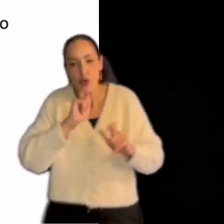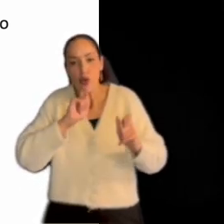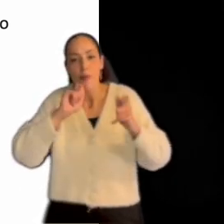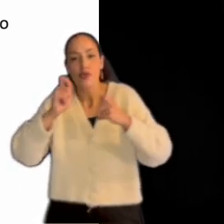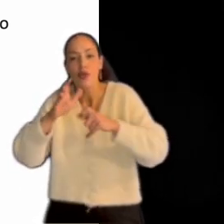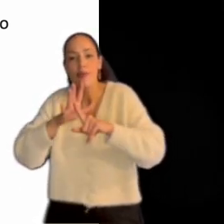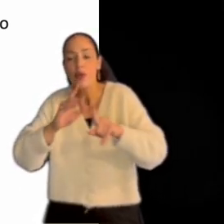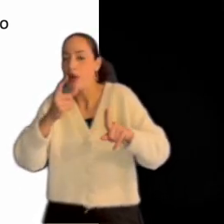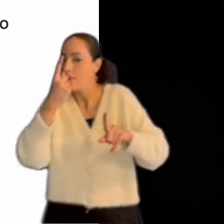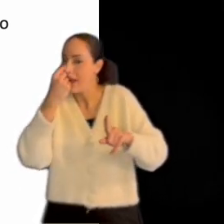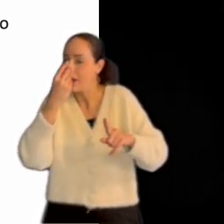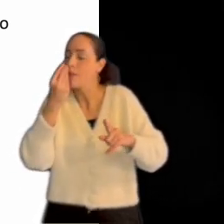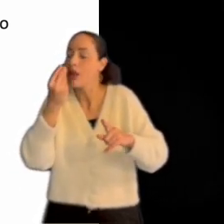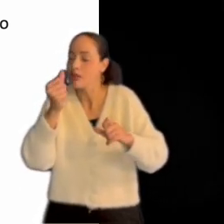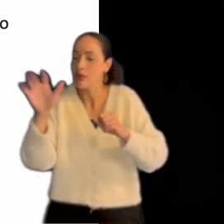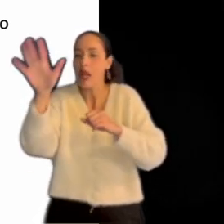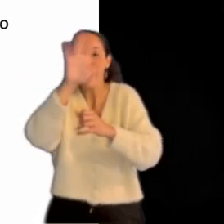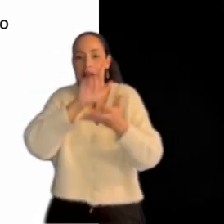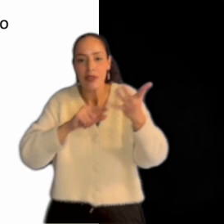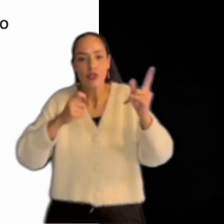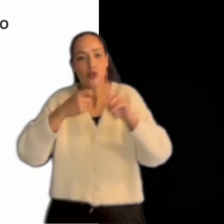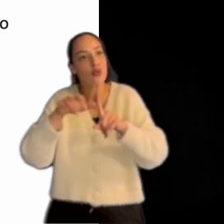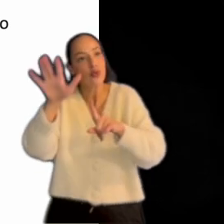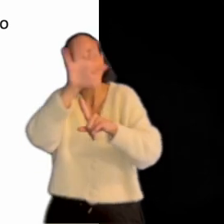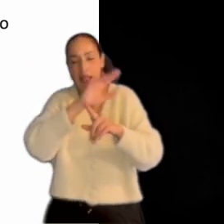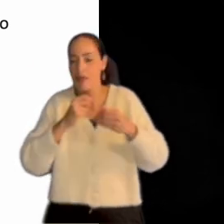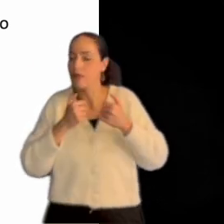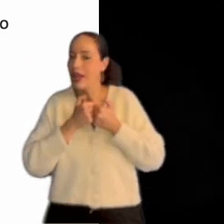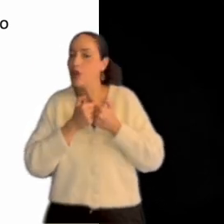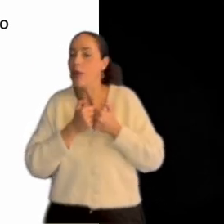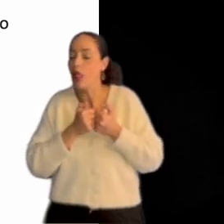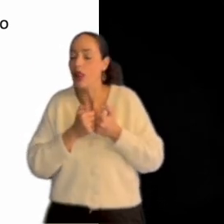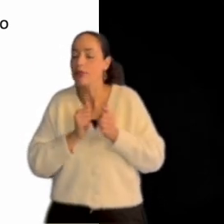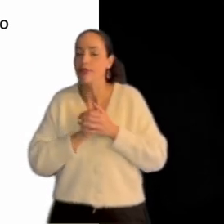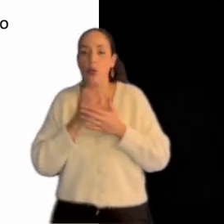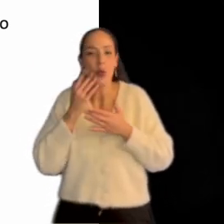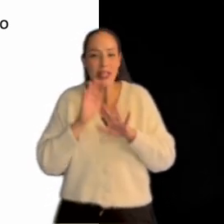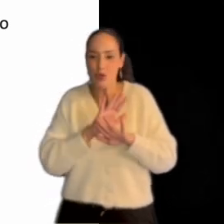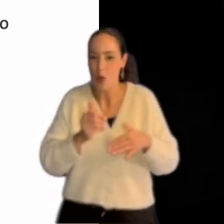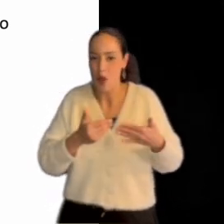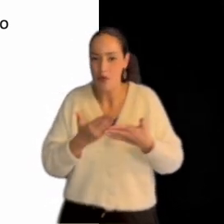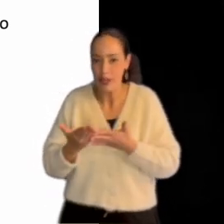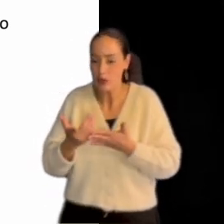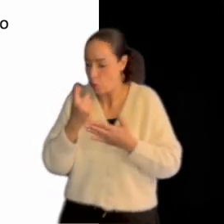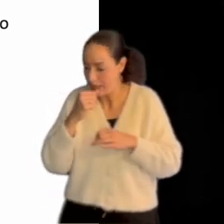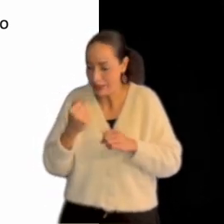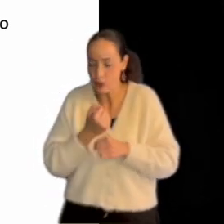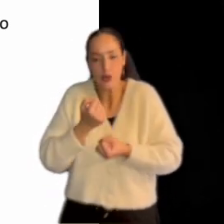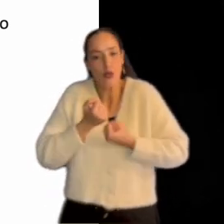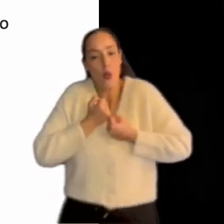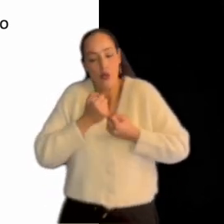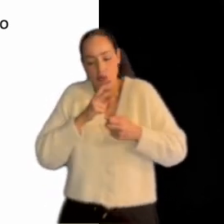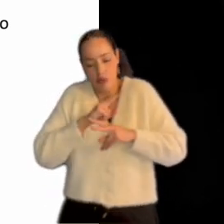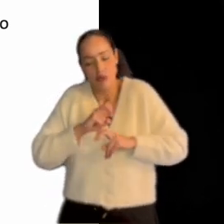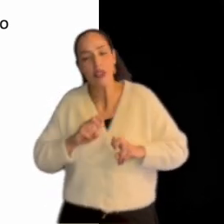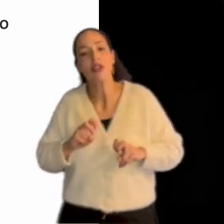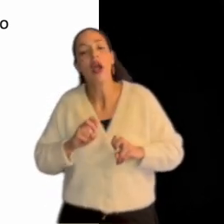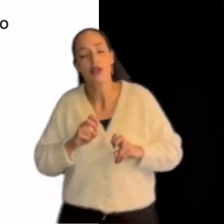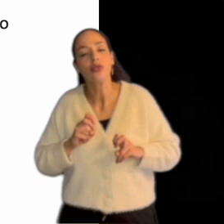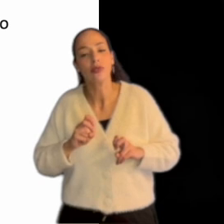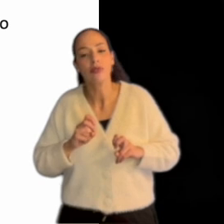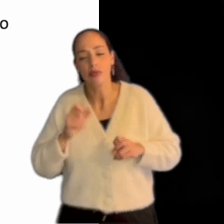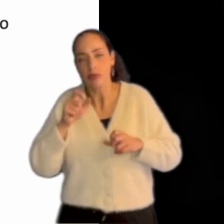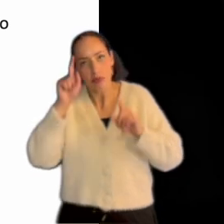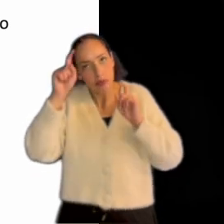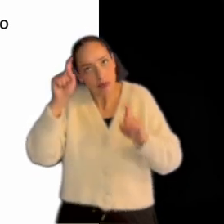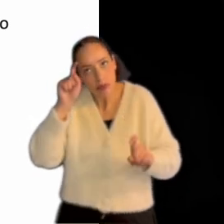to generate ideas instead. The internet is an effective resource, providing information. However, addressing barriers to access